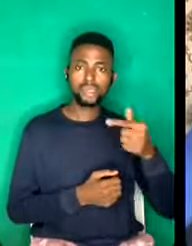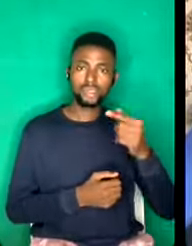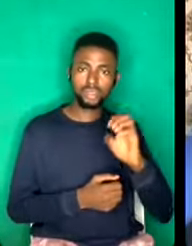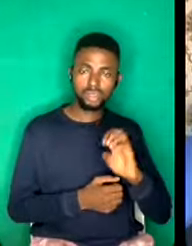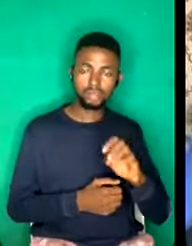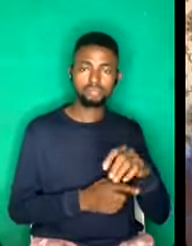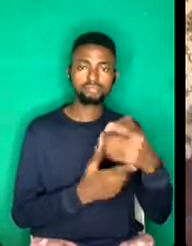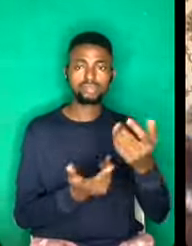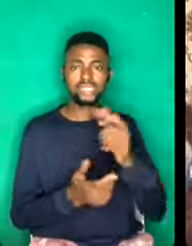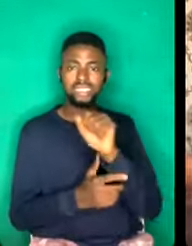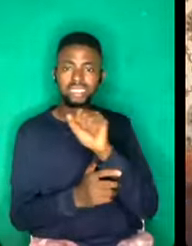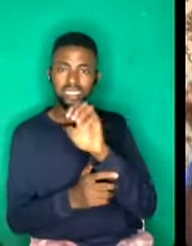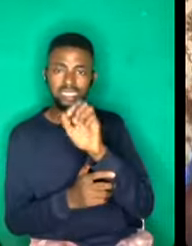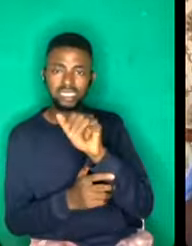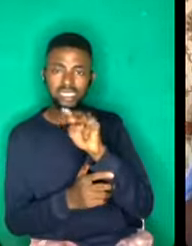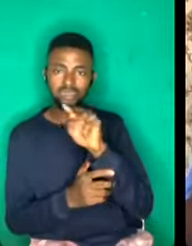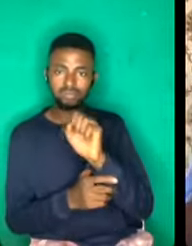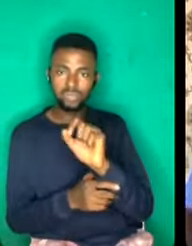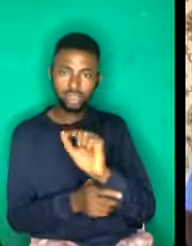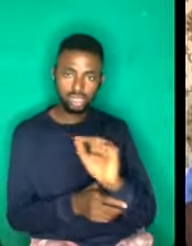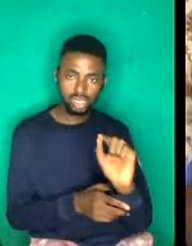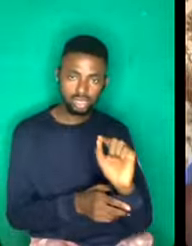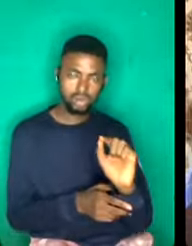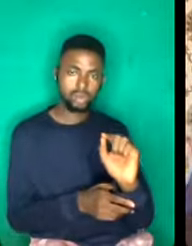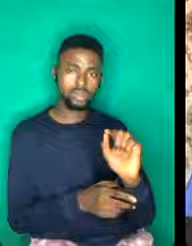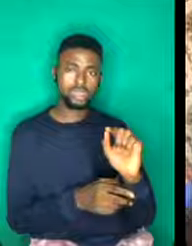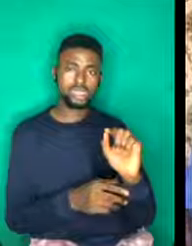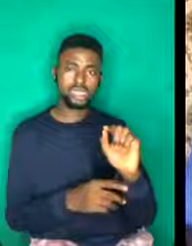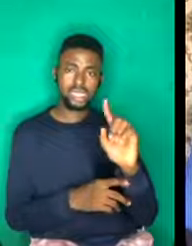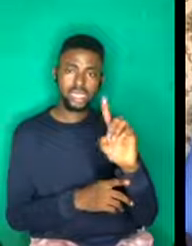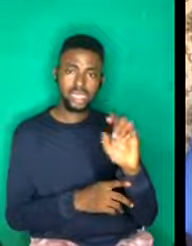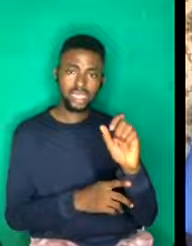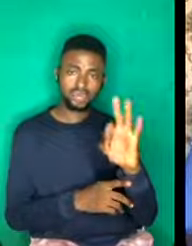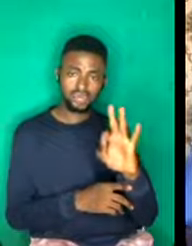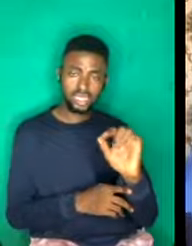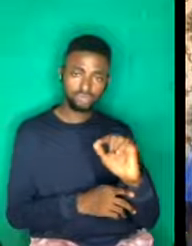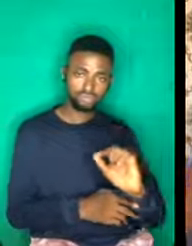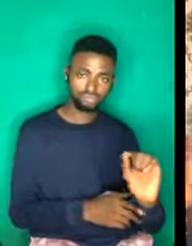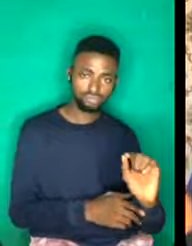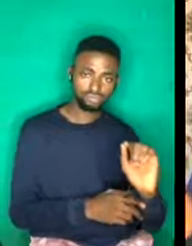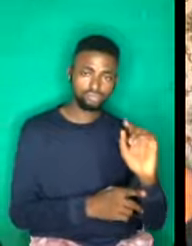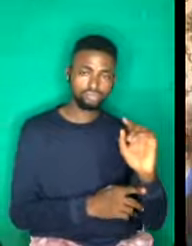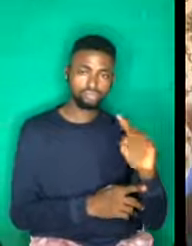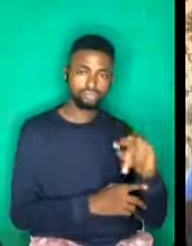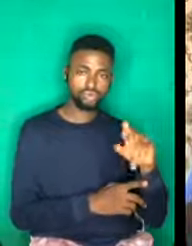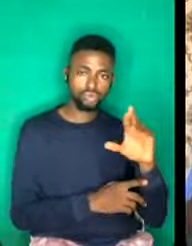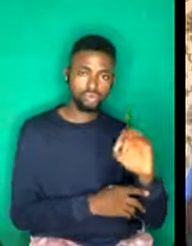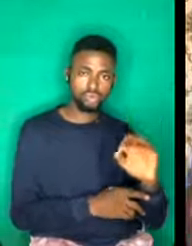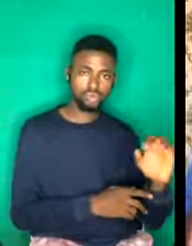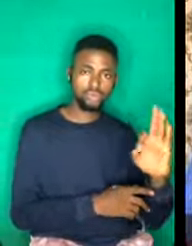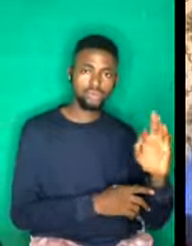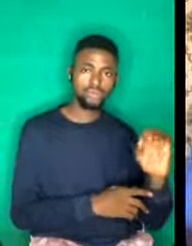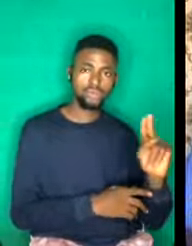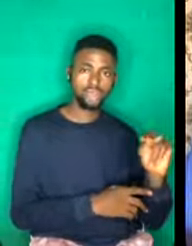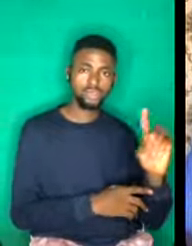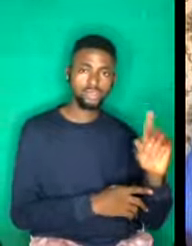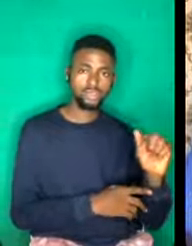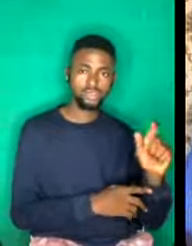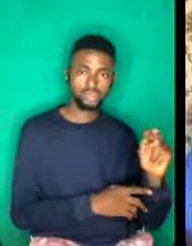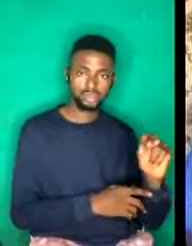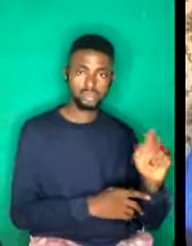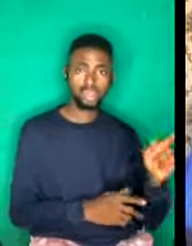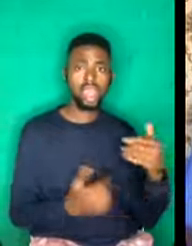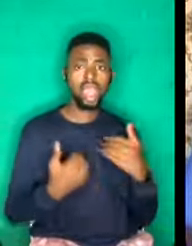Sims underscore deaf underscore pro underscore foundation is for then we have